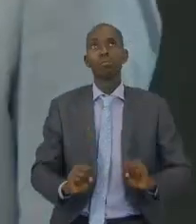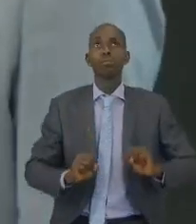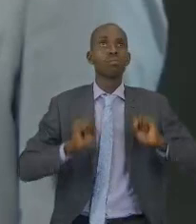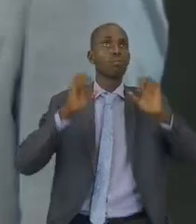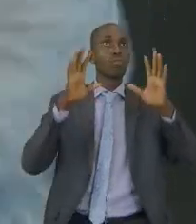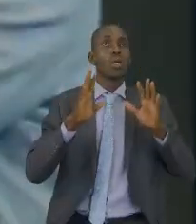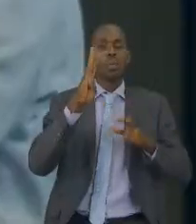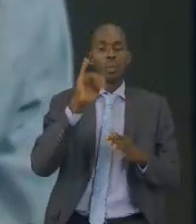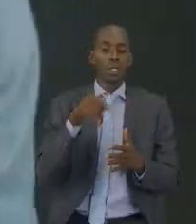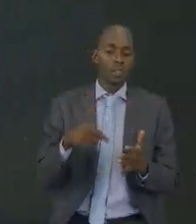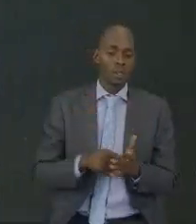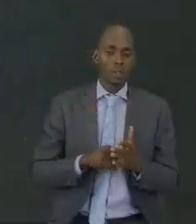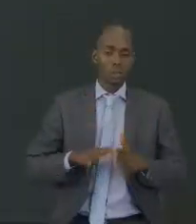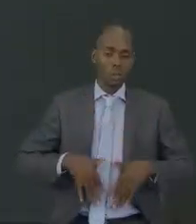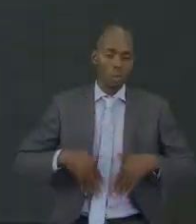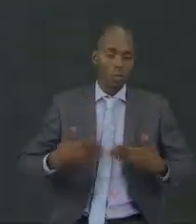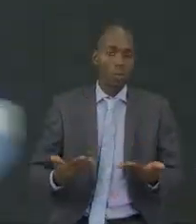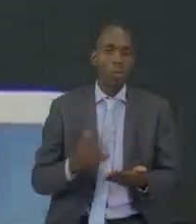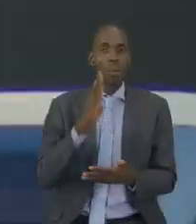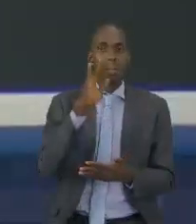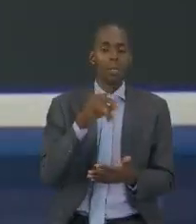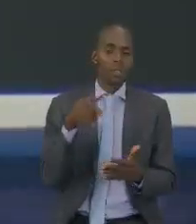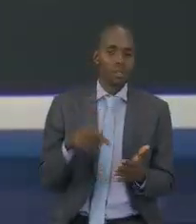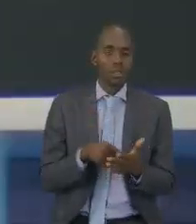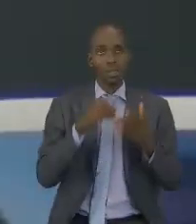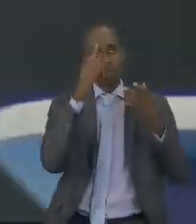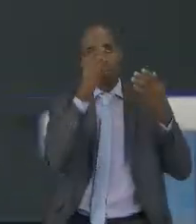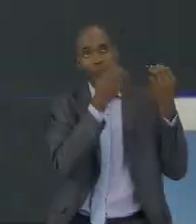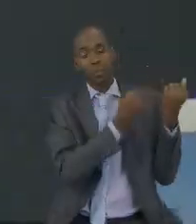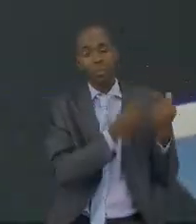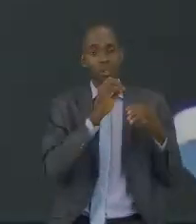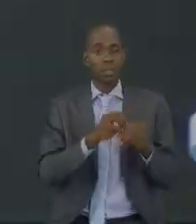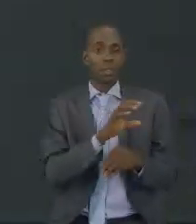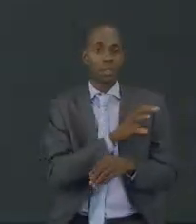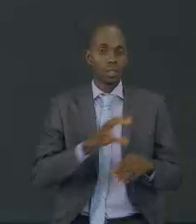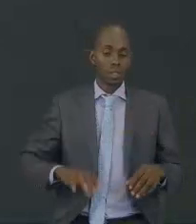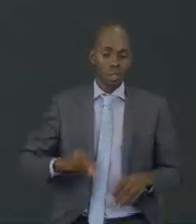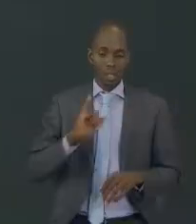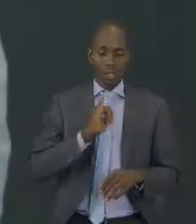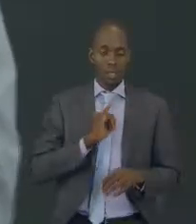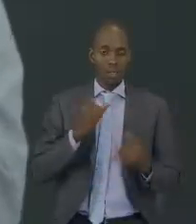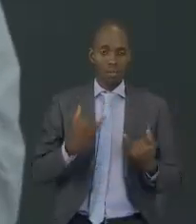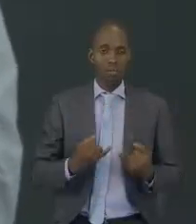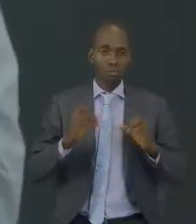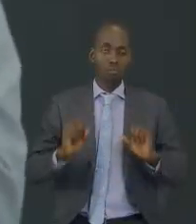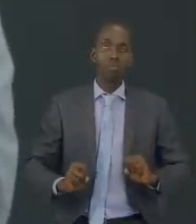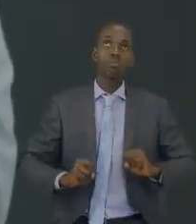this confession, and by this faith in Christ, I give